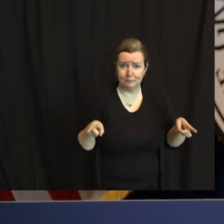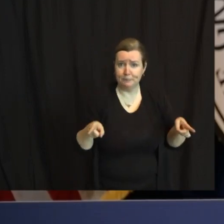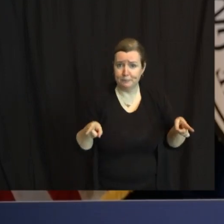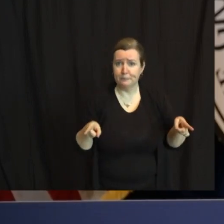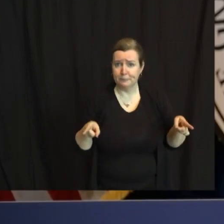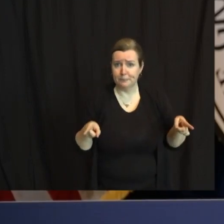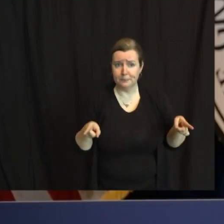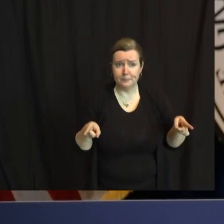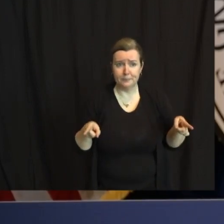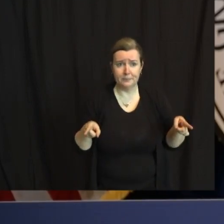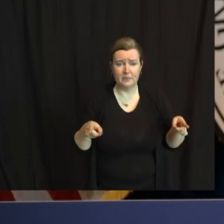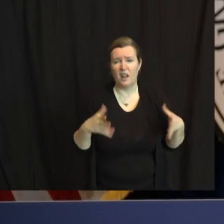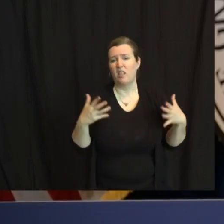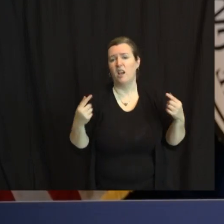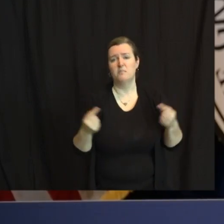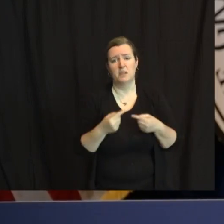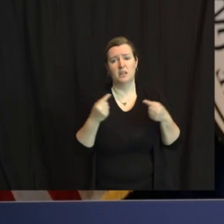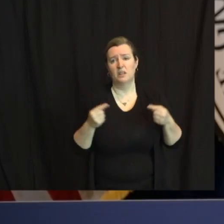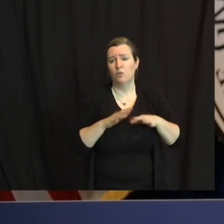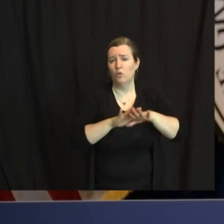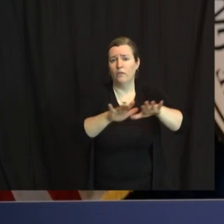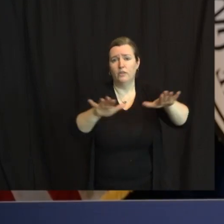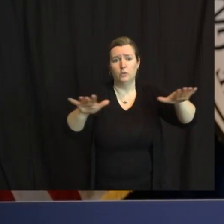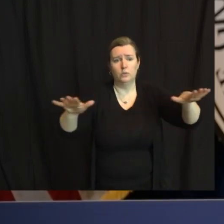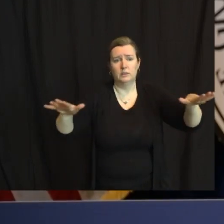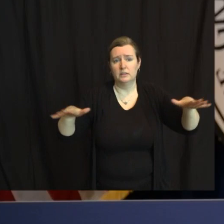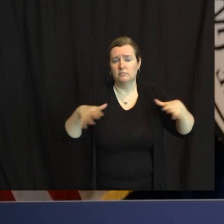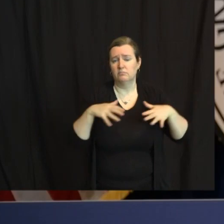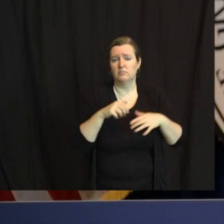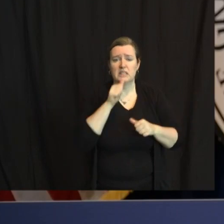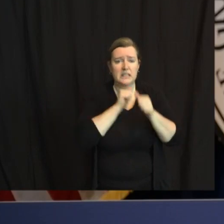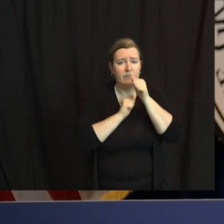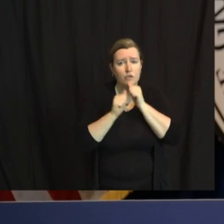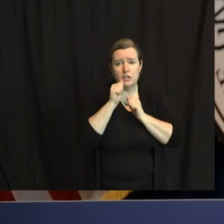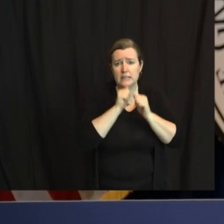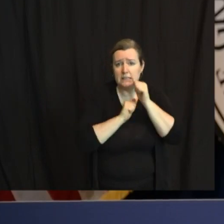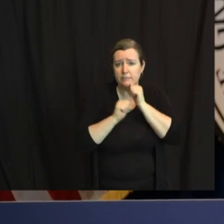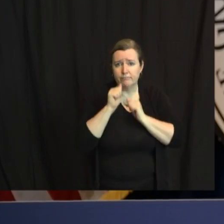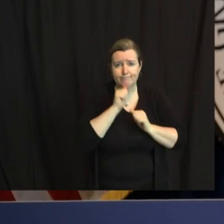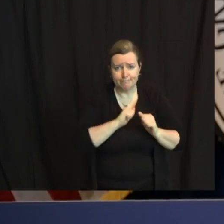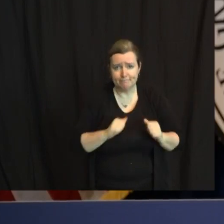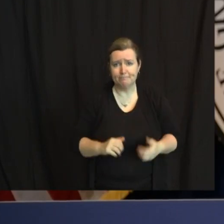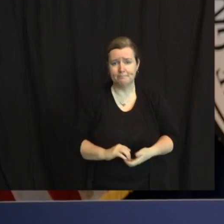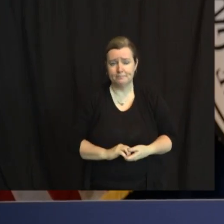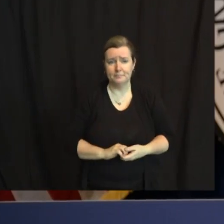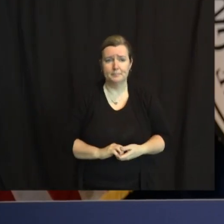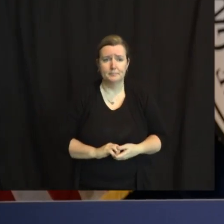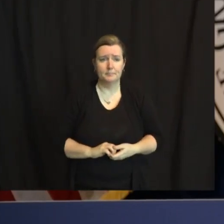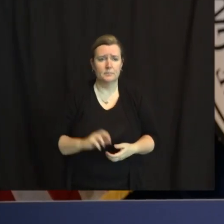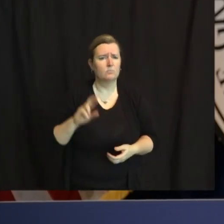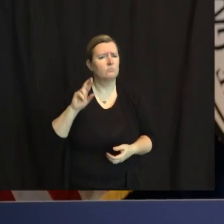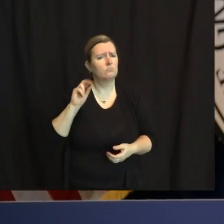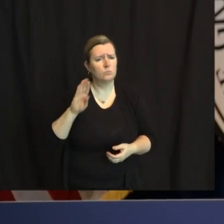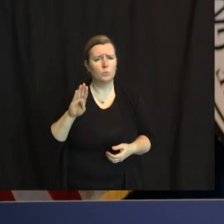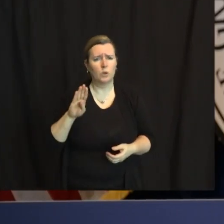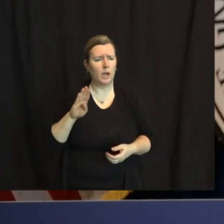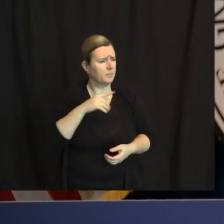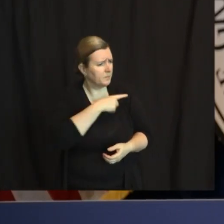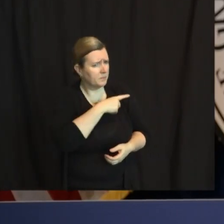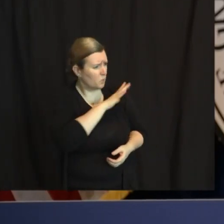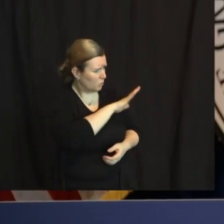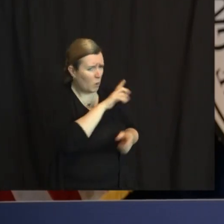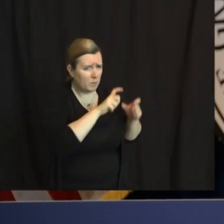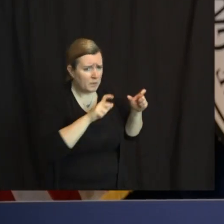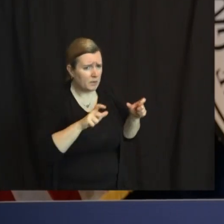want to thank you and your team. As I've said, Rob, in many, many cases, if not maybe most of the cases, your folks on the